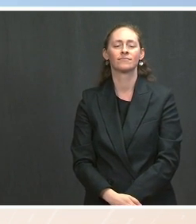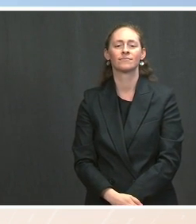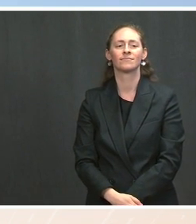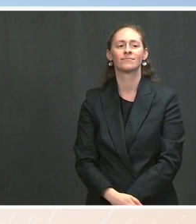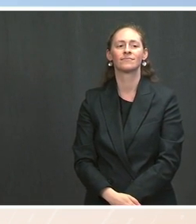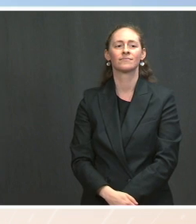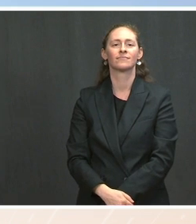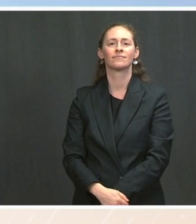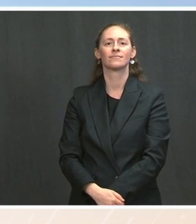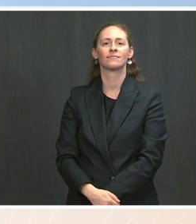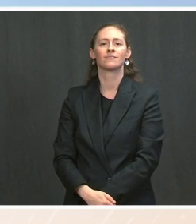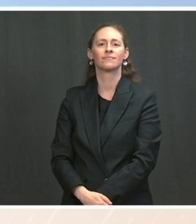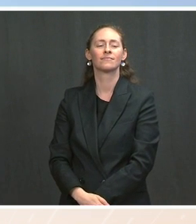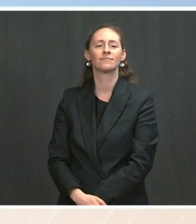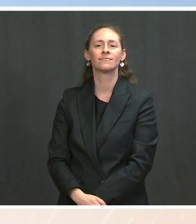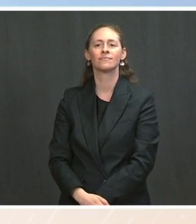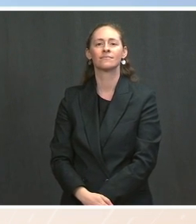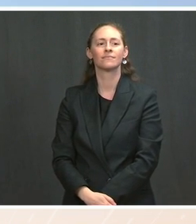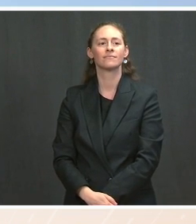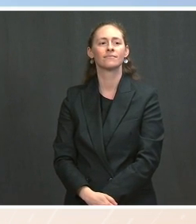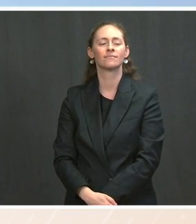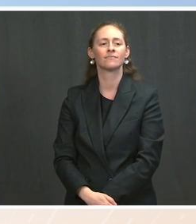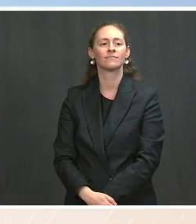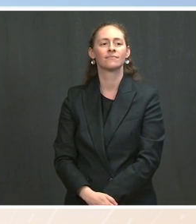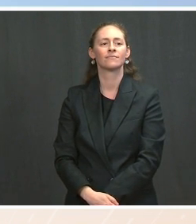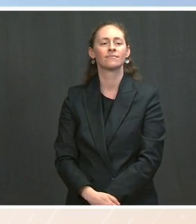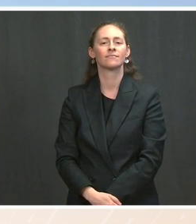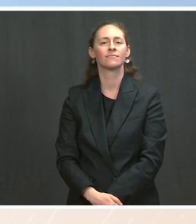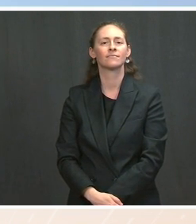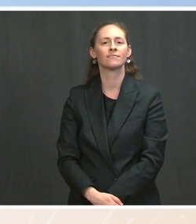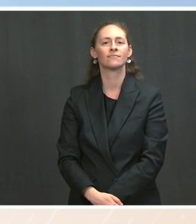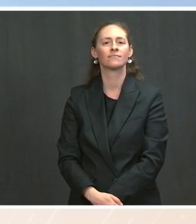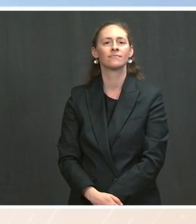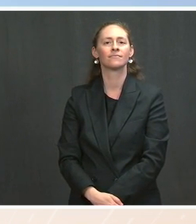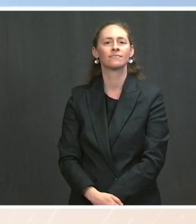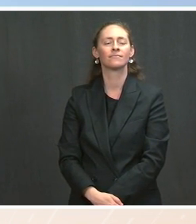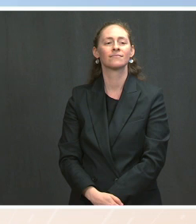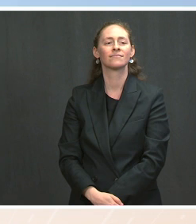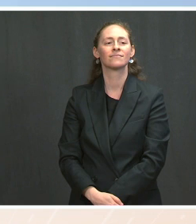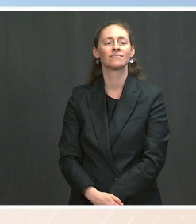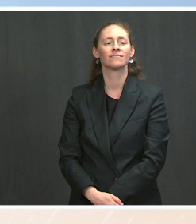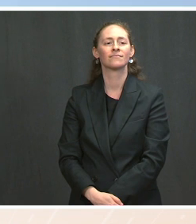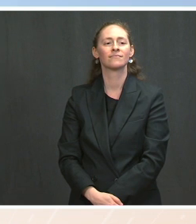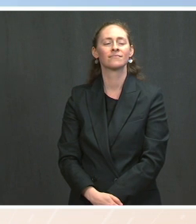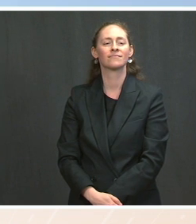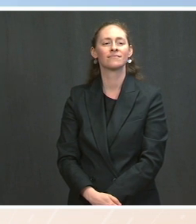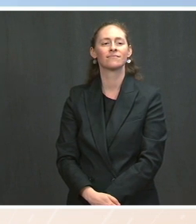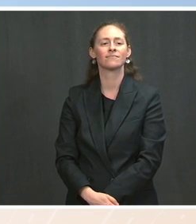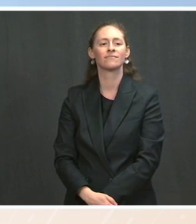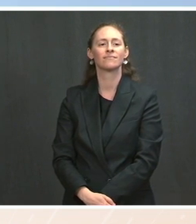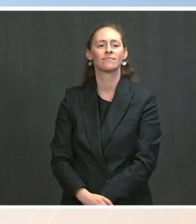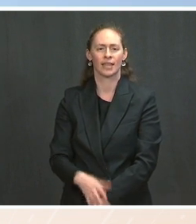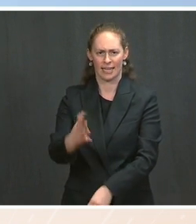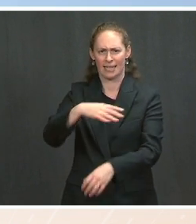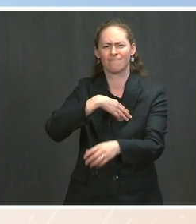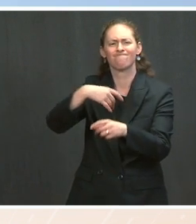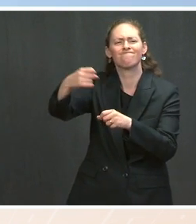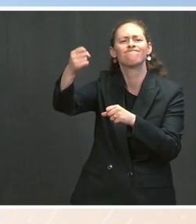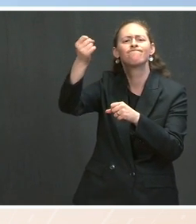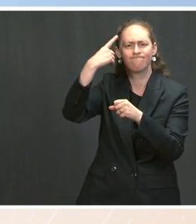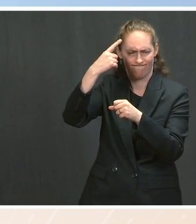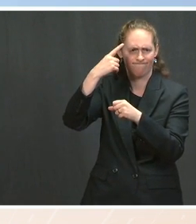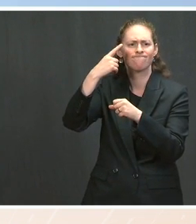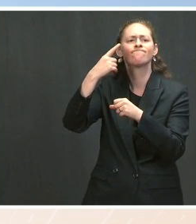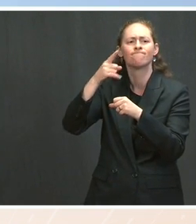is this pressure from lawmakers over the $735 million pending sale of precision-guided missiles to Israel. I